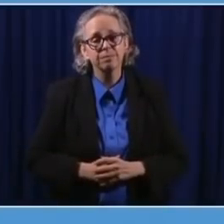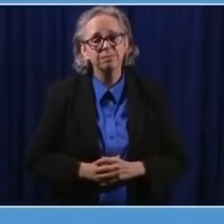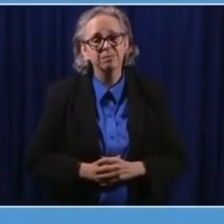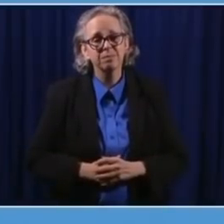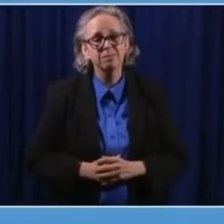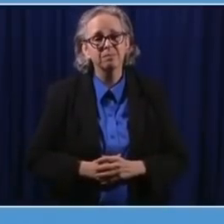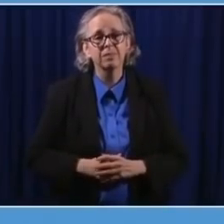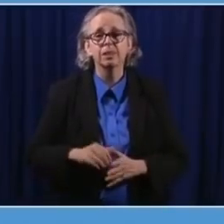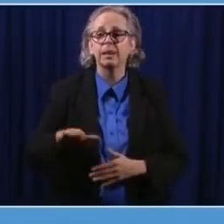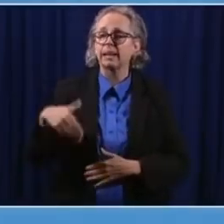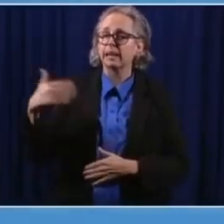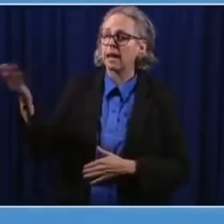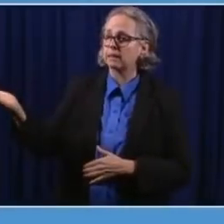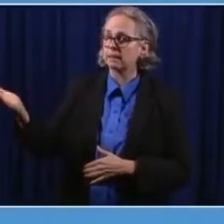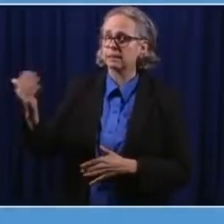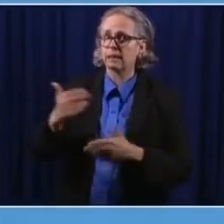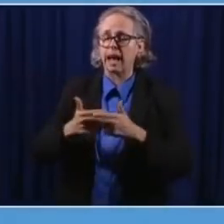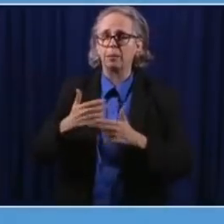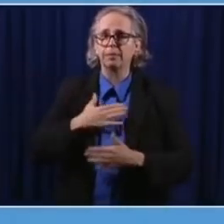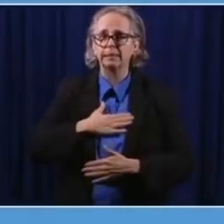the